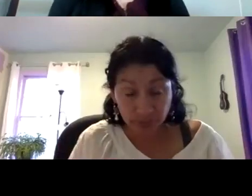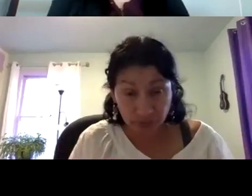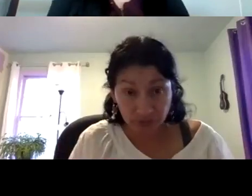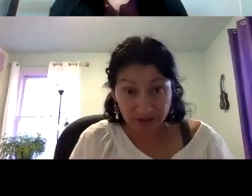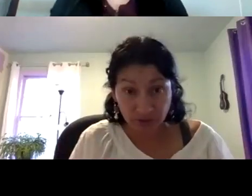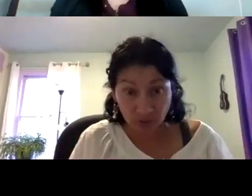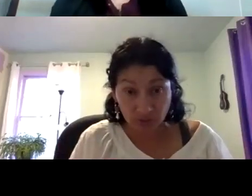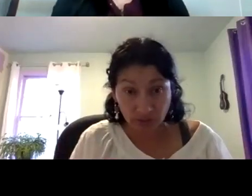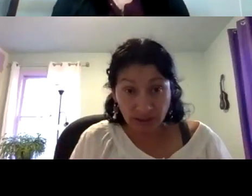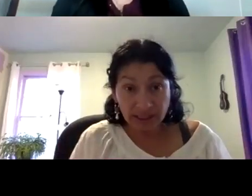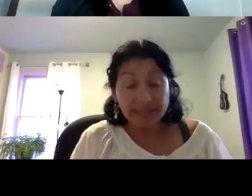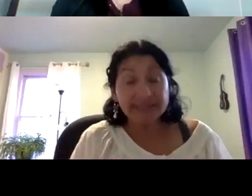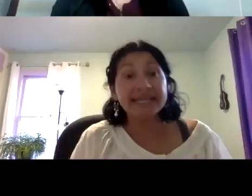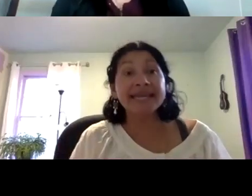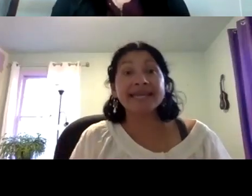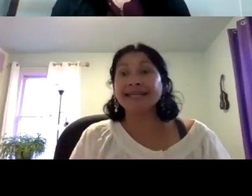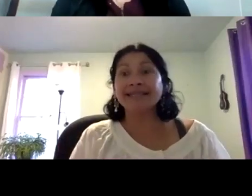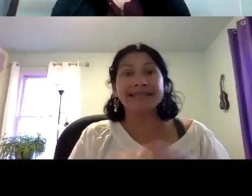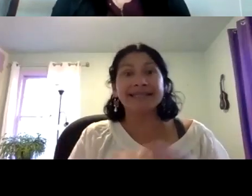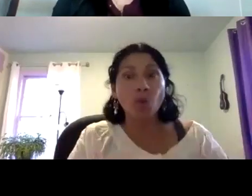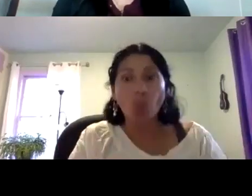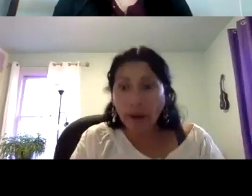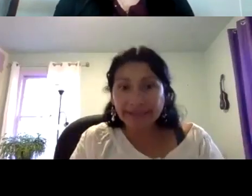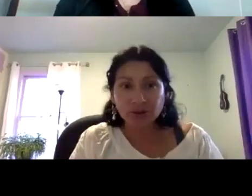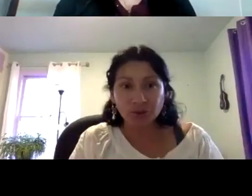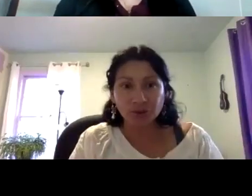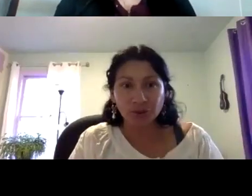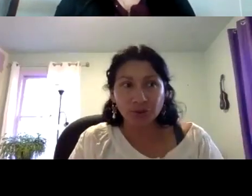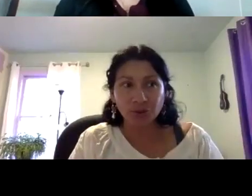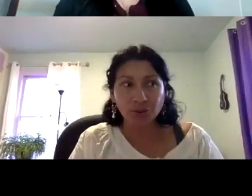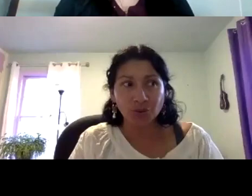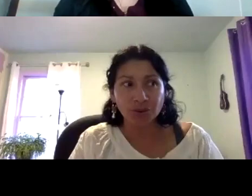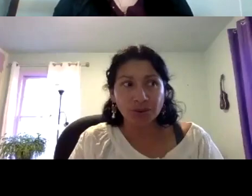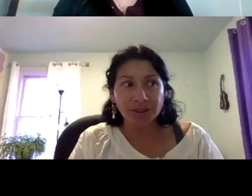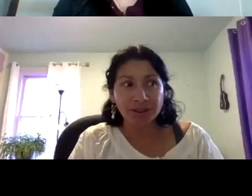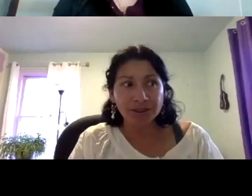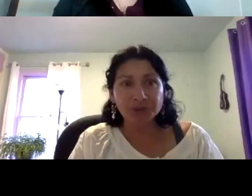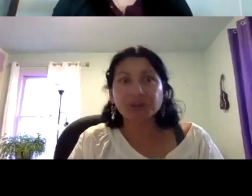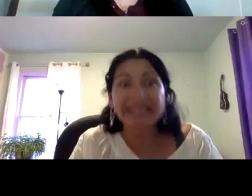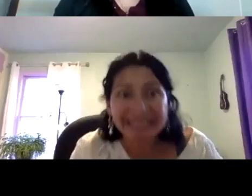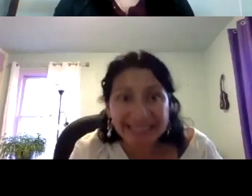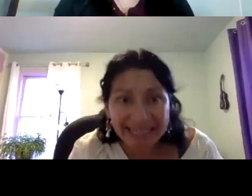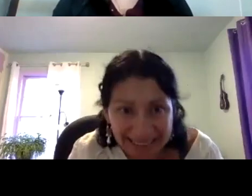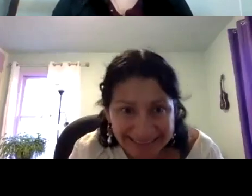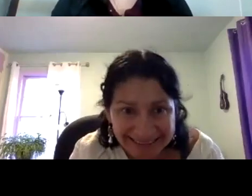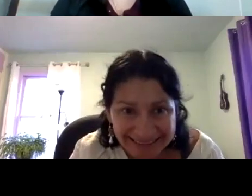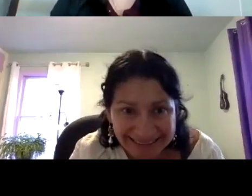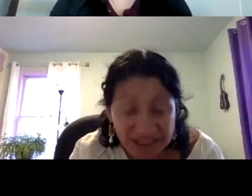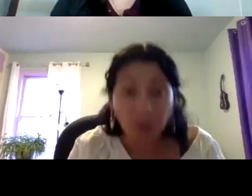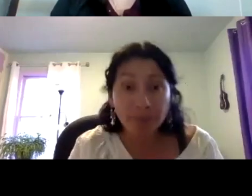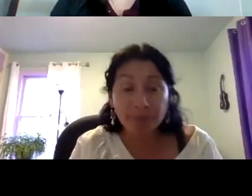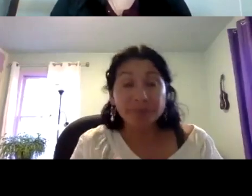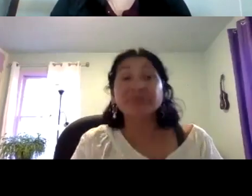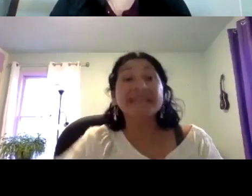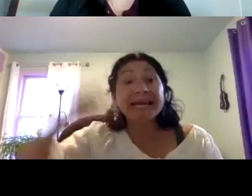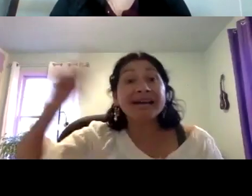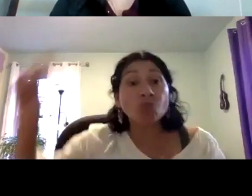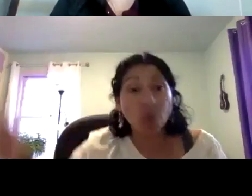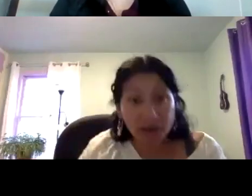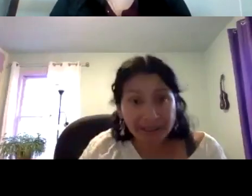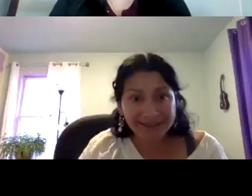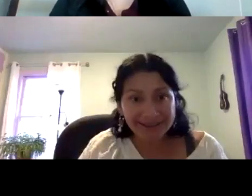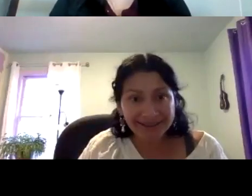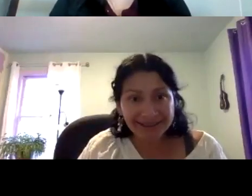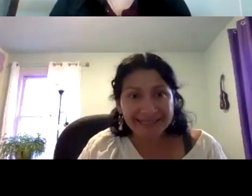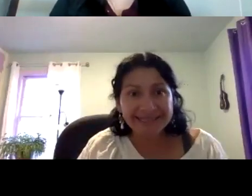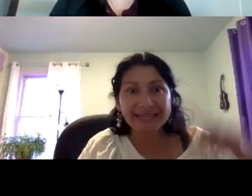released from the school, they didn't wait to take the classes. No, they are